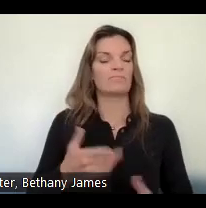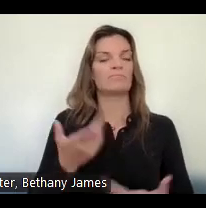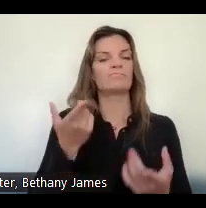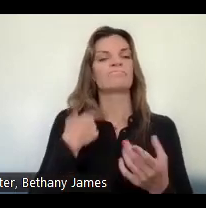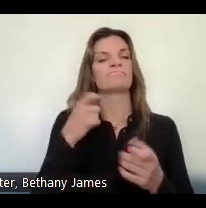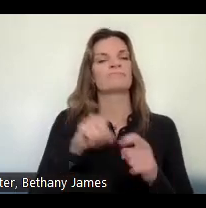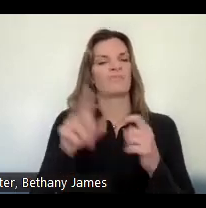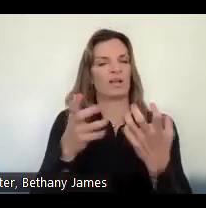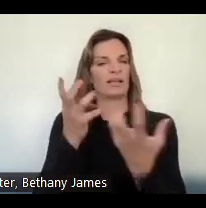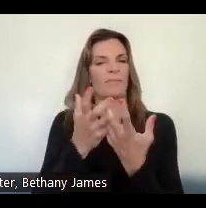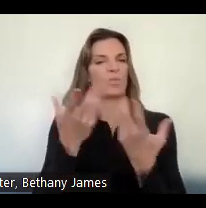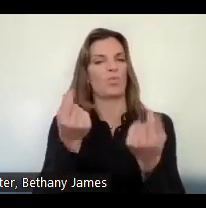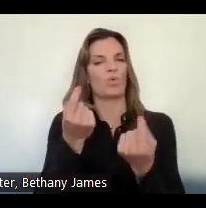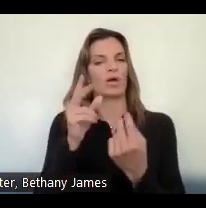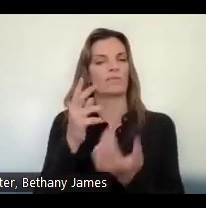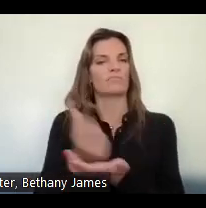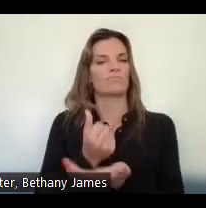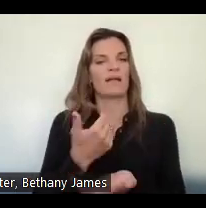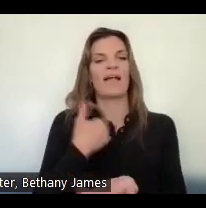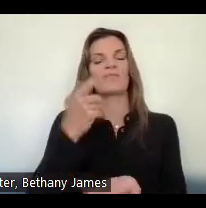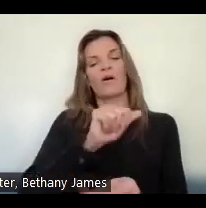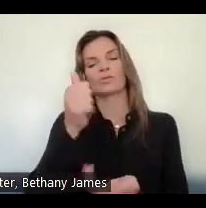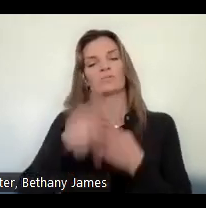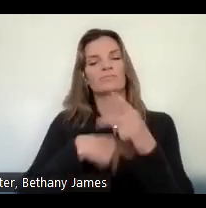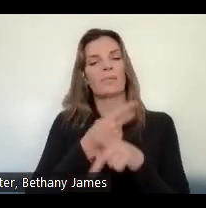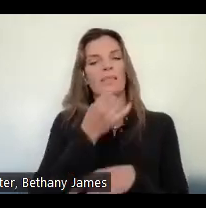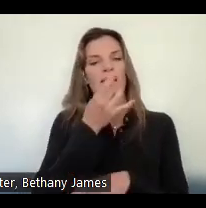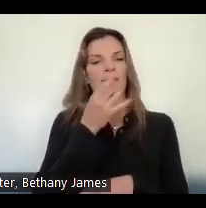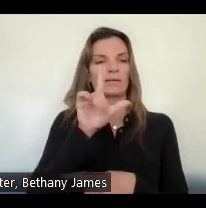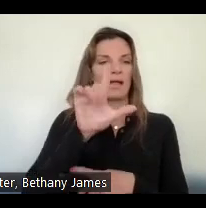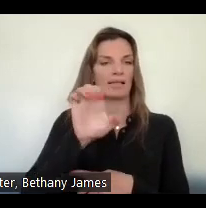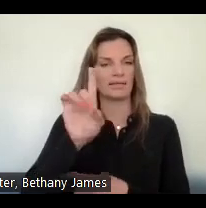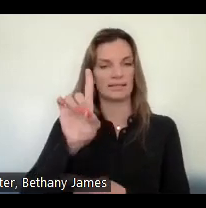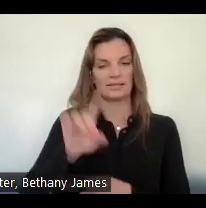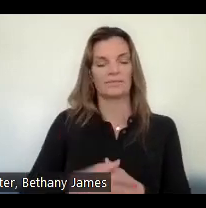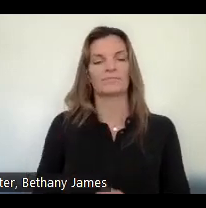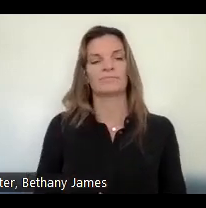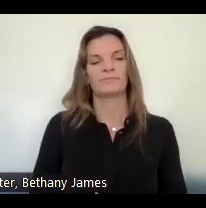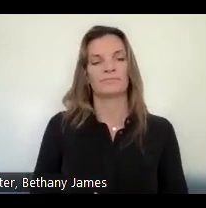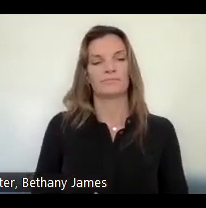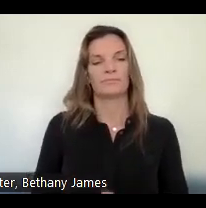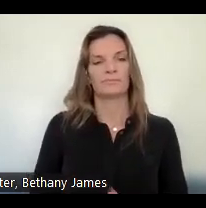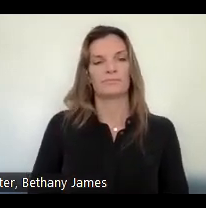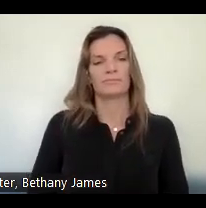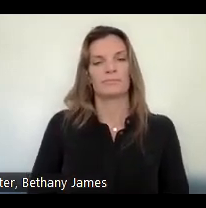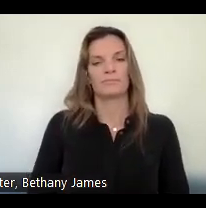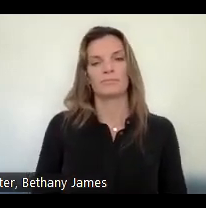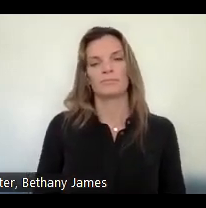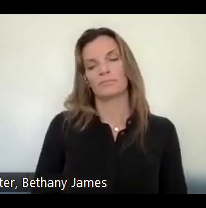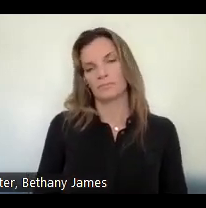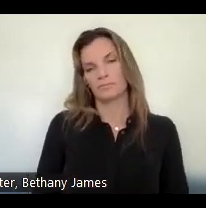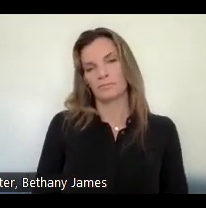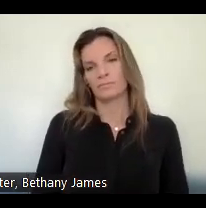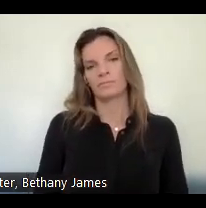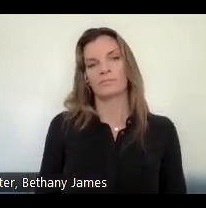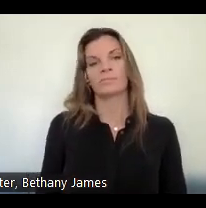into place. Alternative lighting, again, using the LED light fixtures. And one thing, whether it's